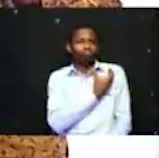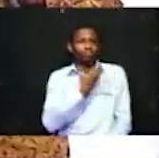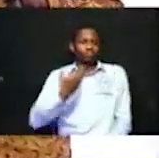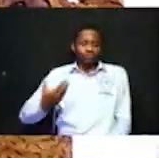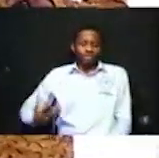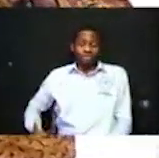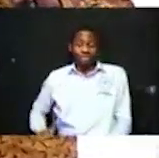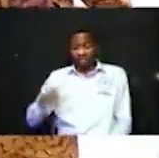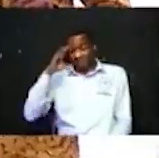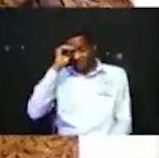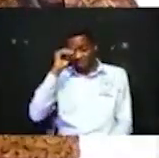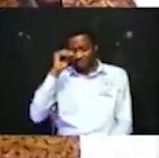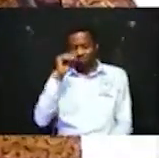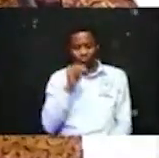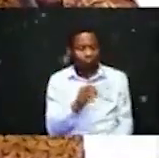hands.